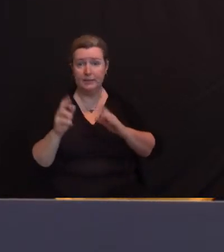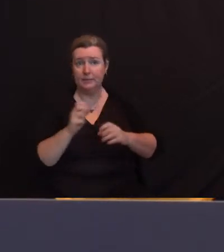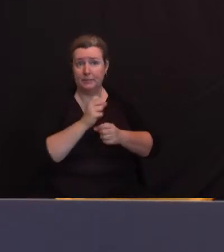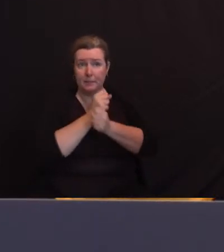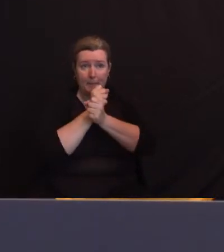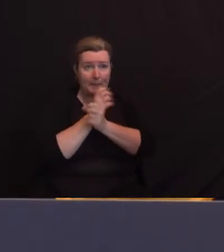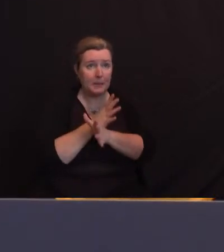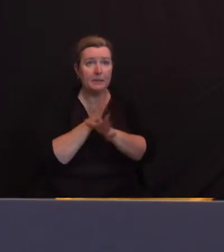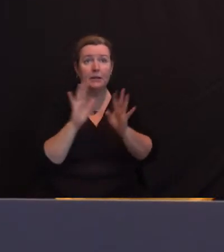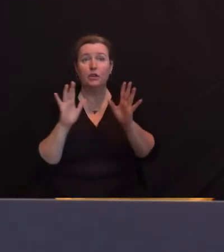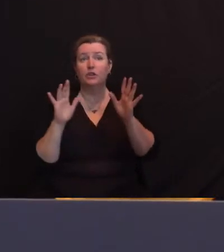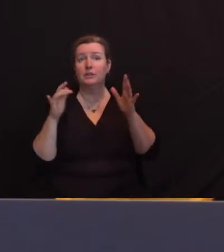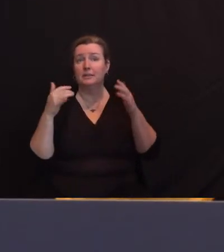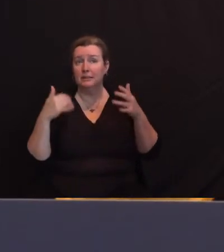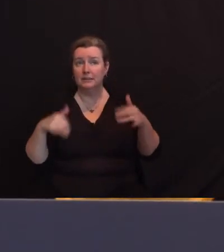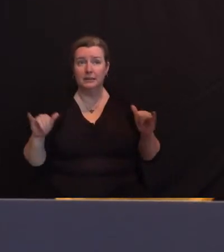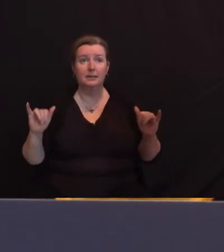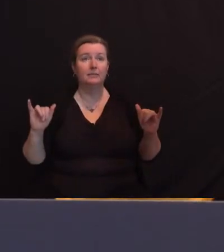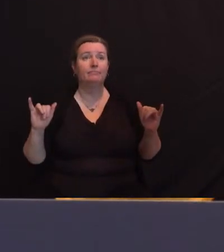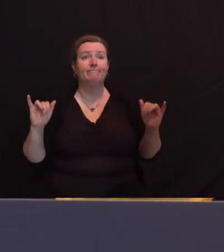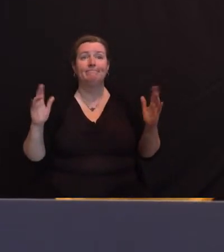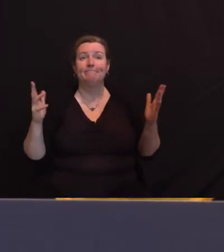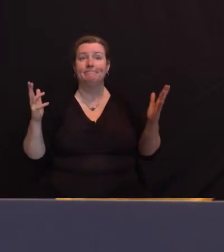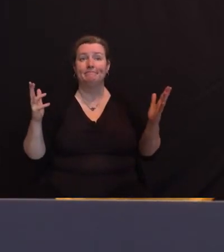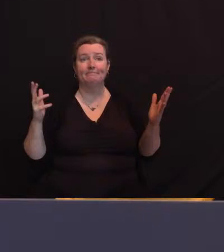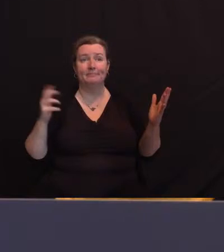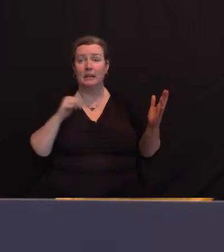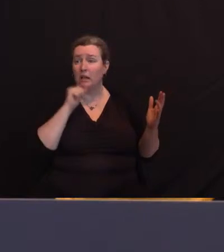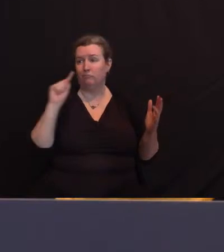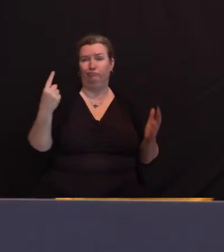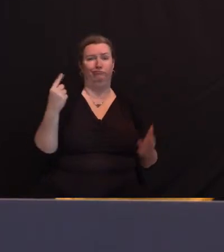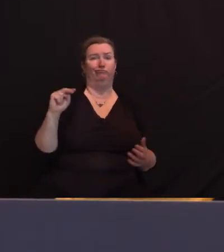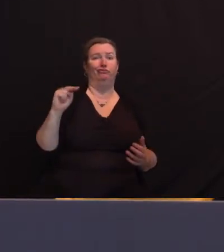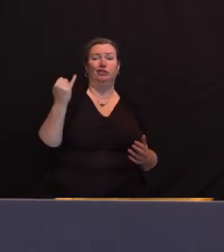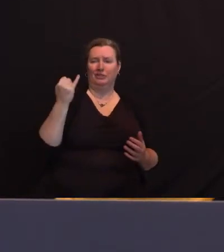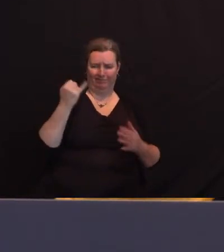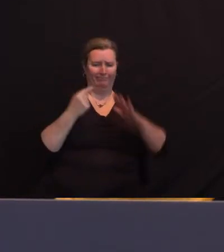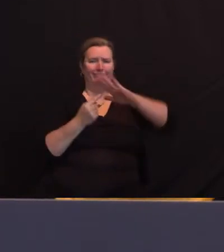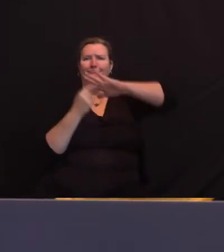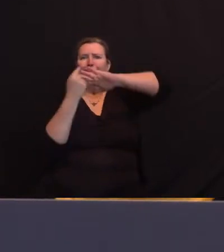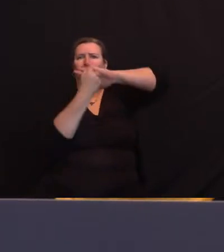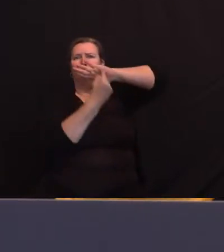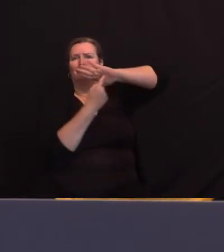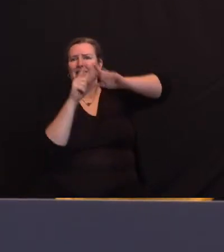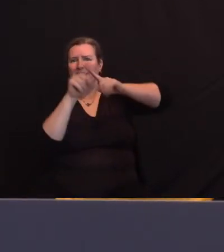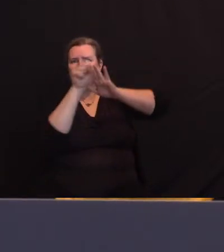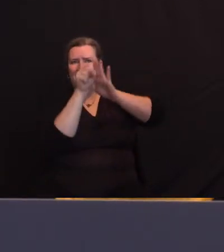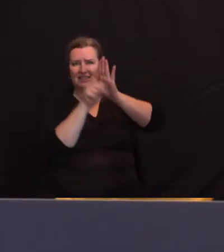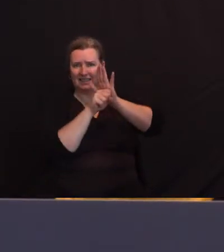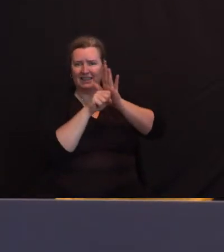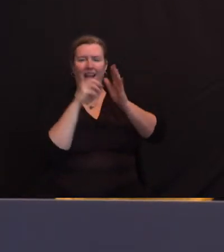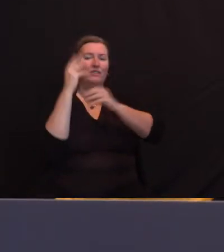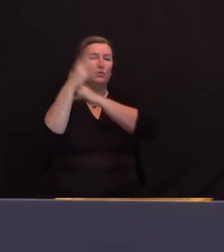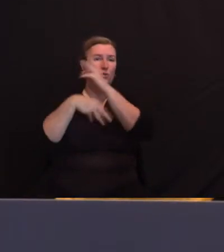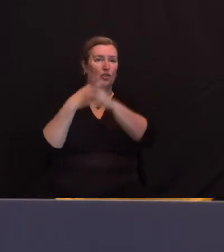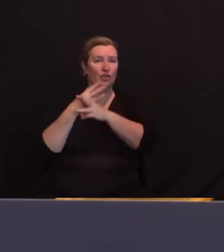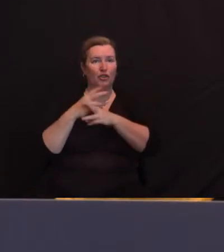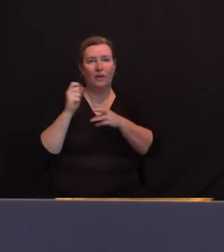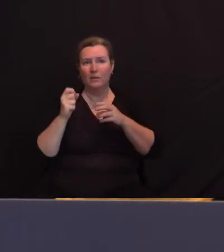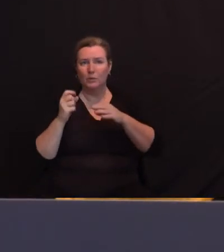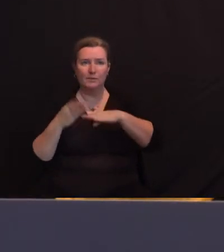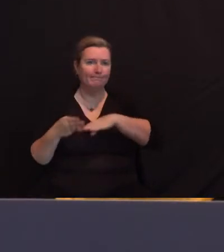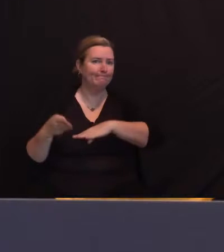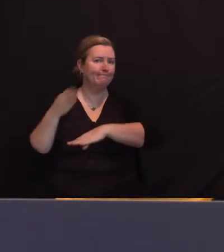to continue. I think not just New Jersey, but every state, every country at this point is going to have to tune up the playbook,